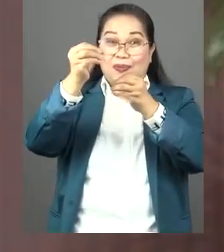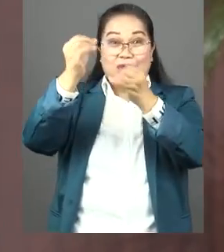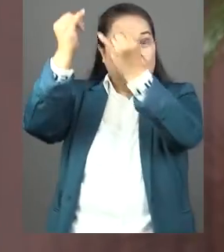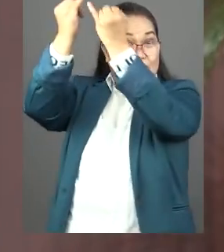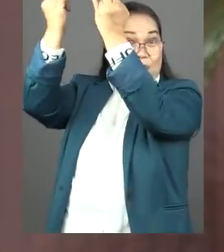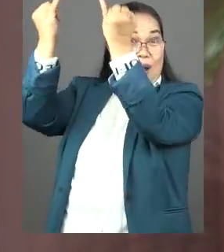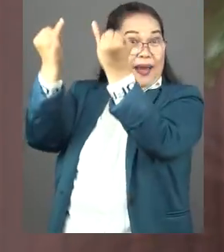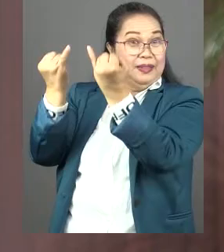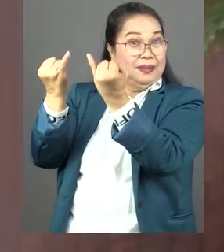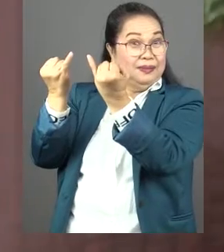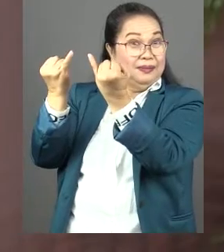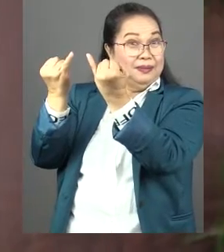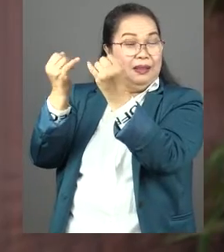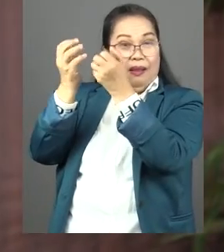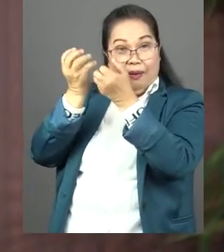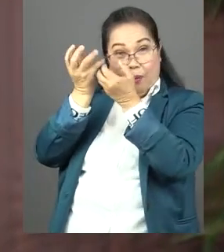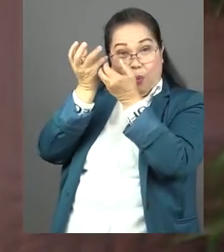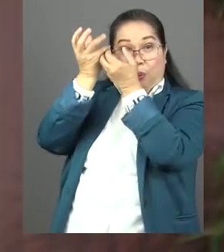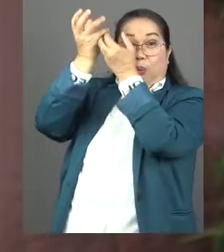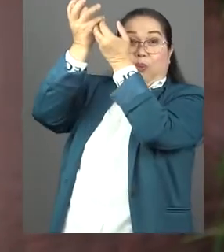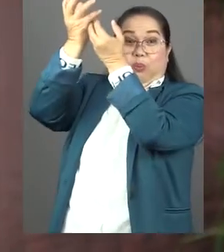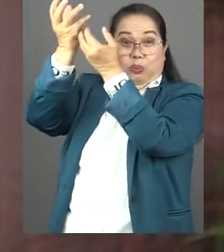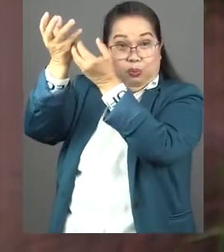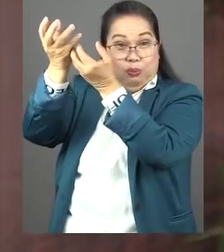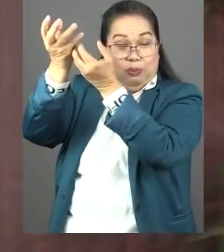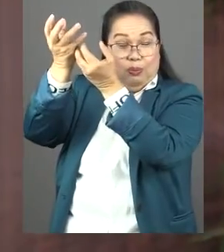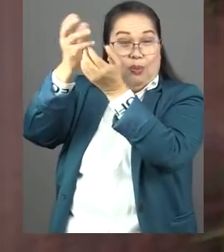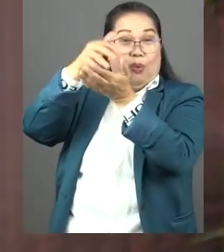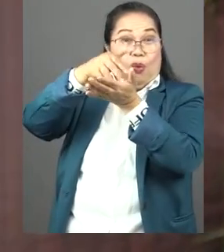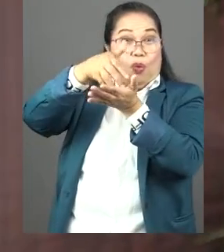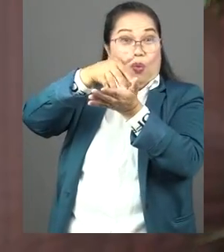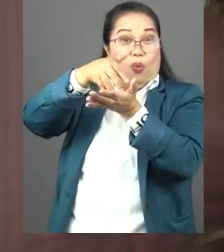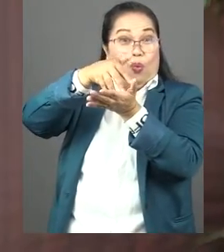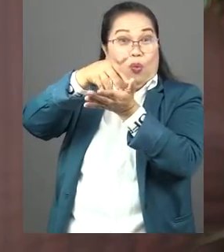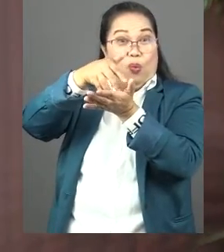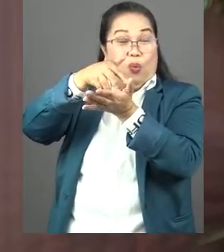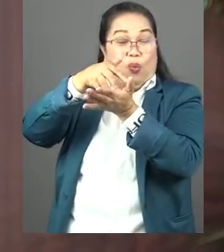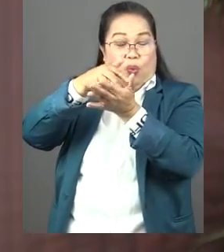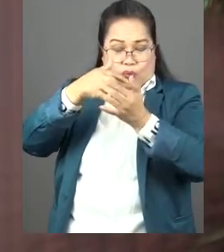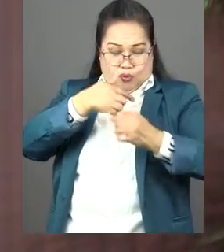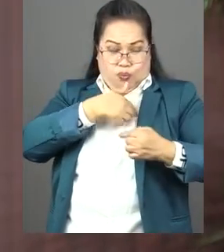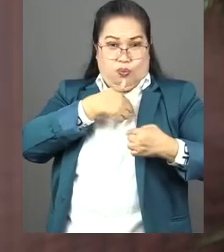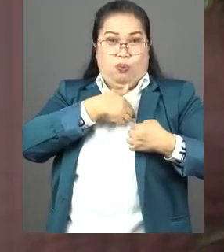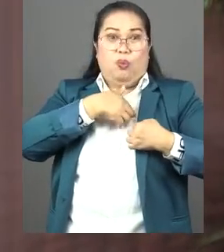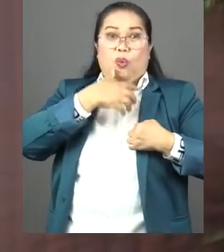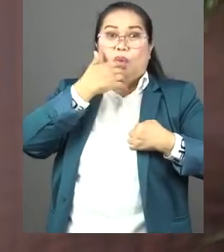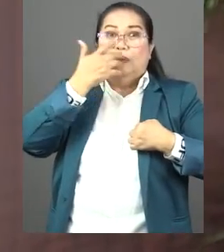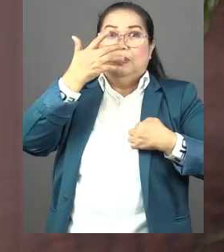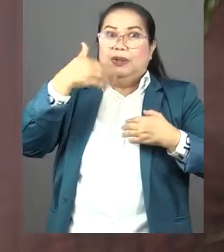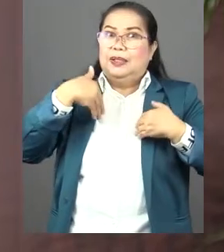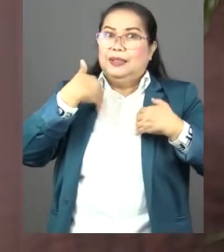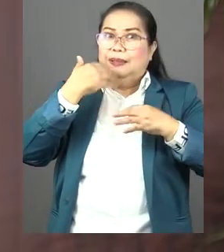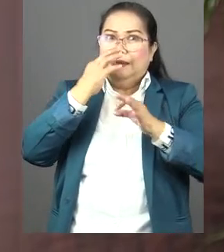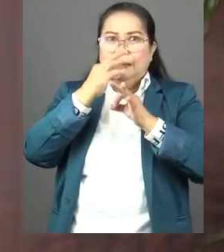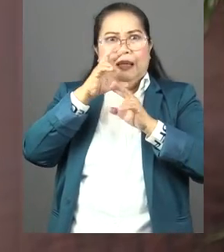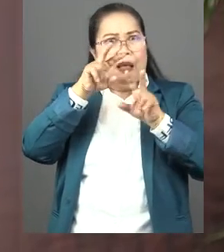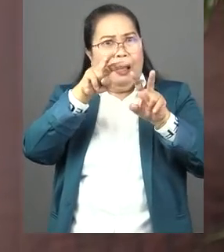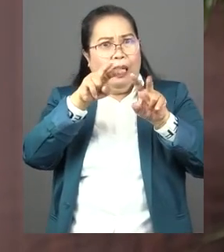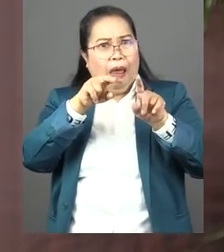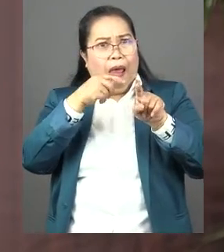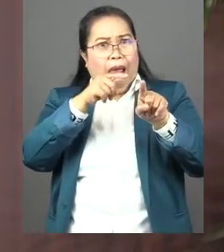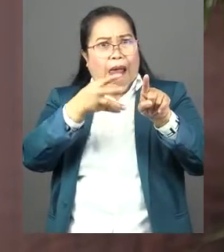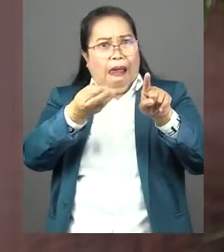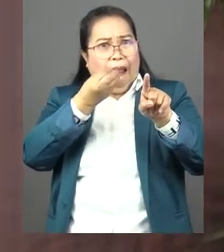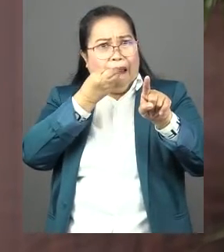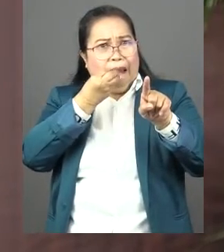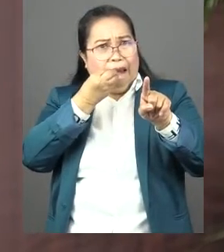idols, and they know somebody who has a weaker conscience or is younger in the faith sees you, and you're